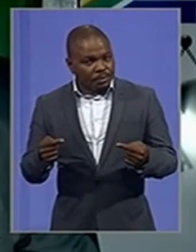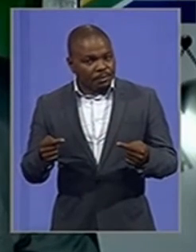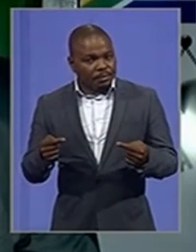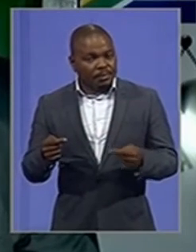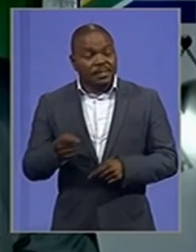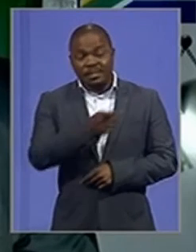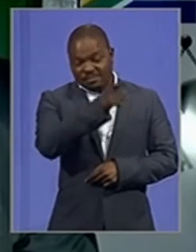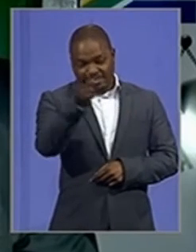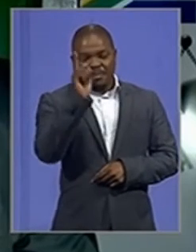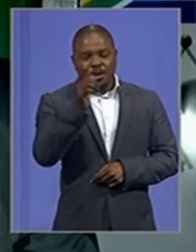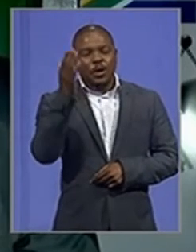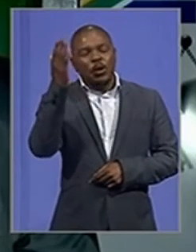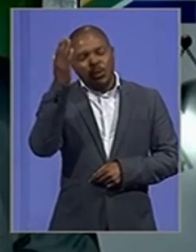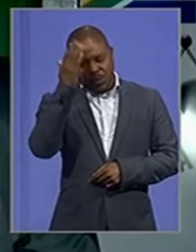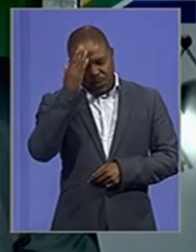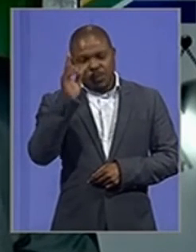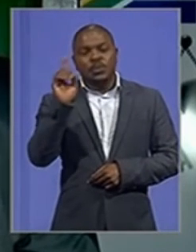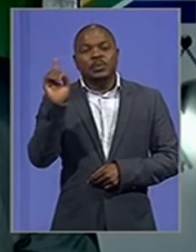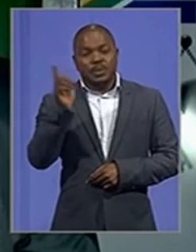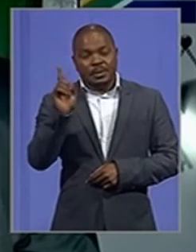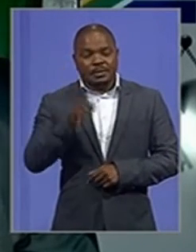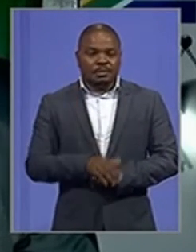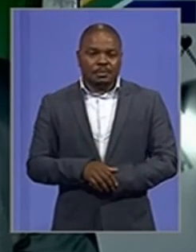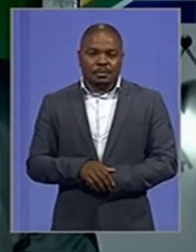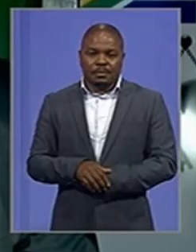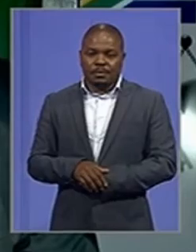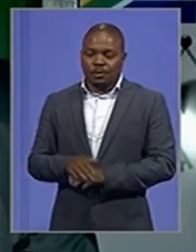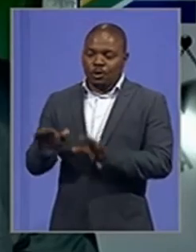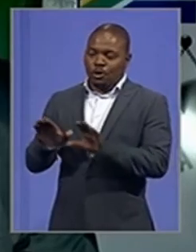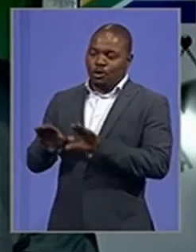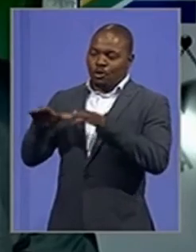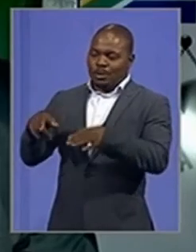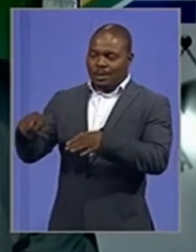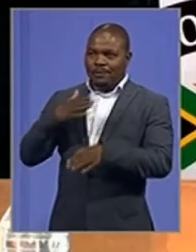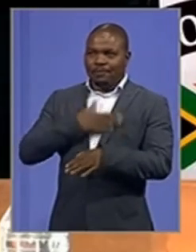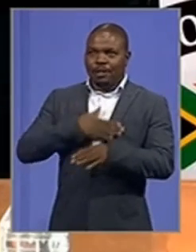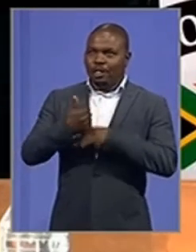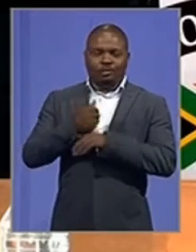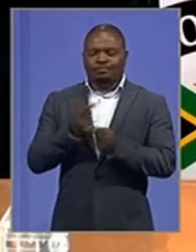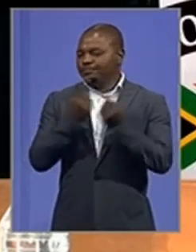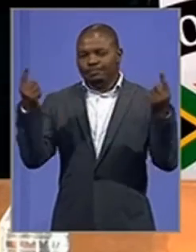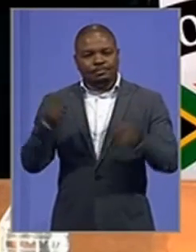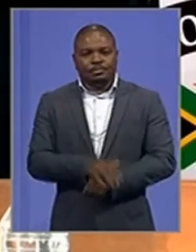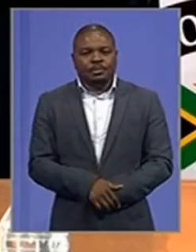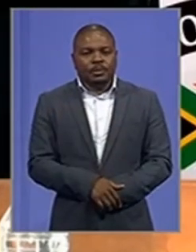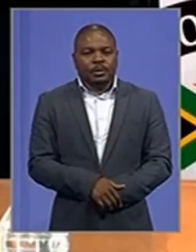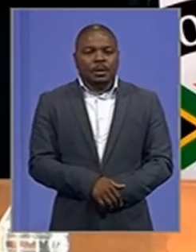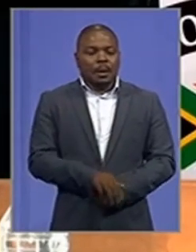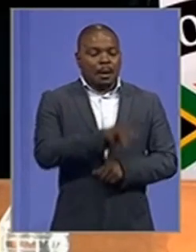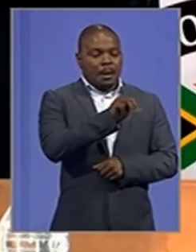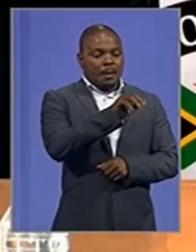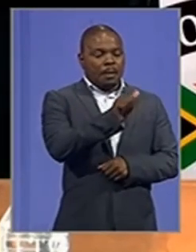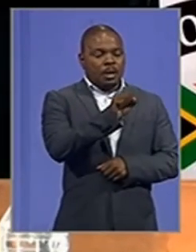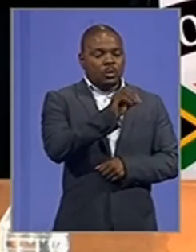they must know that the commission will not be intimidated. Raymond Masondo wa milentlha